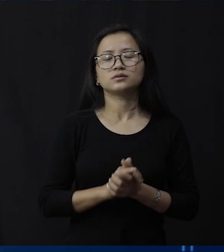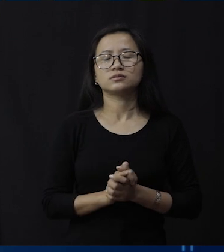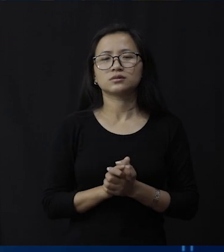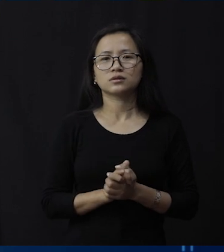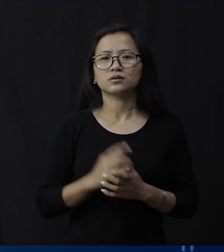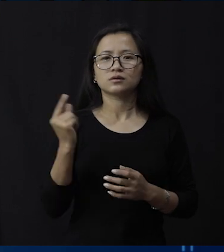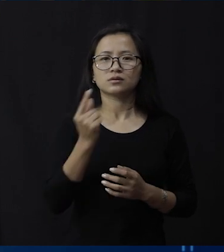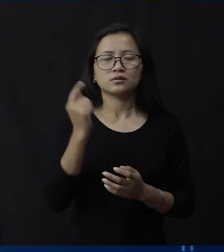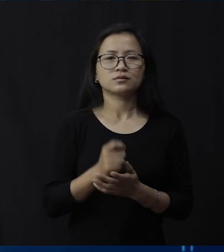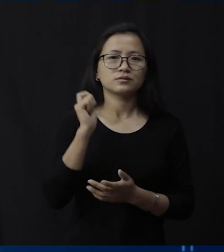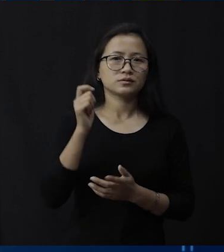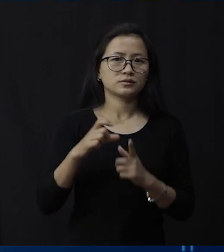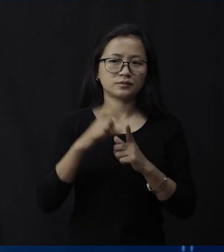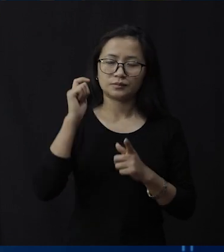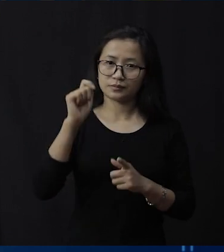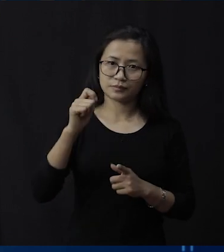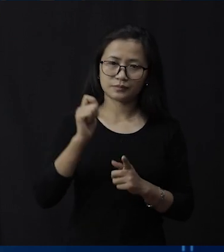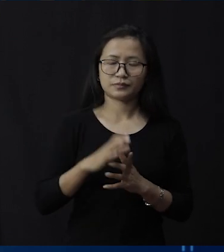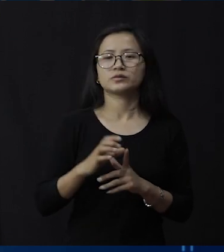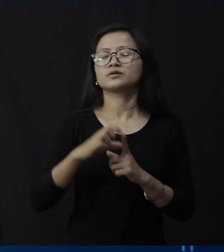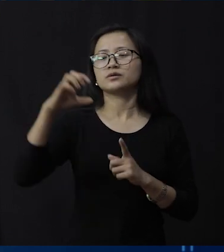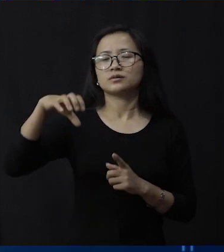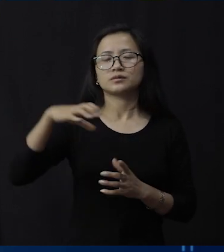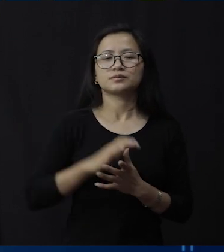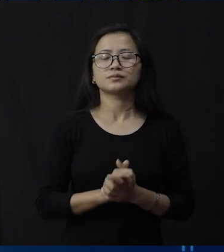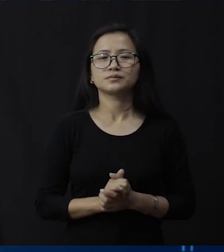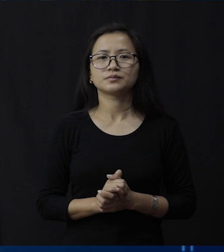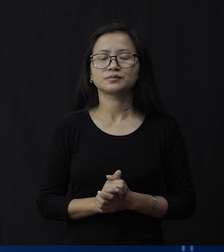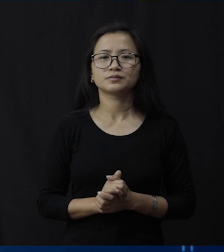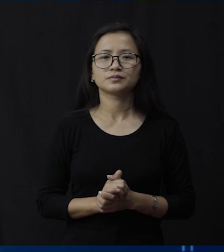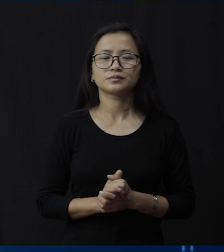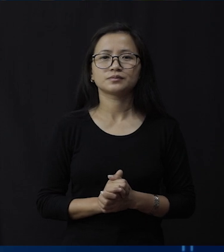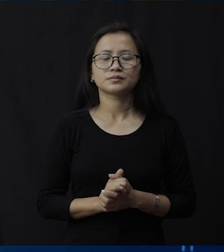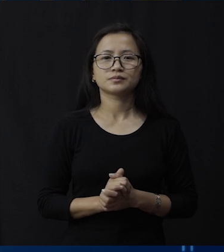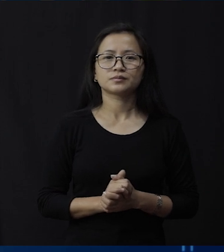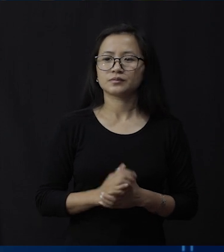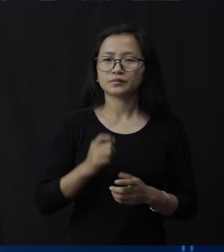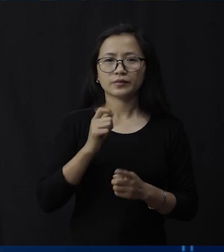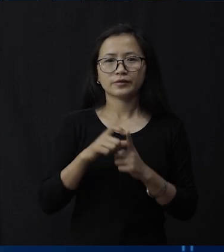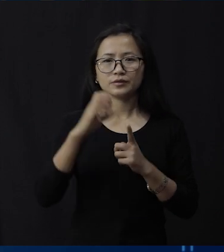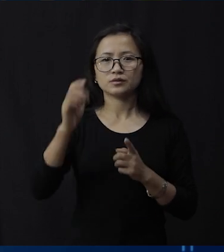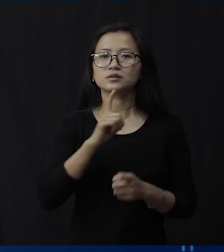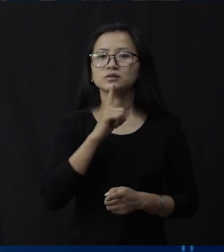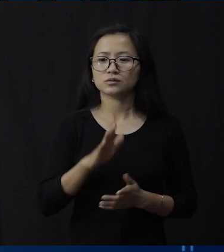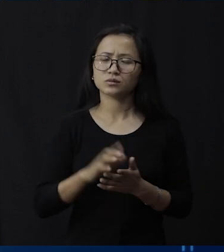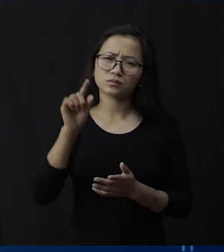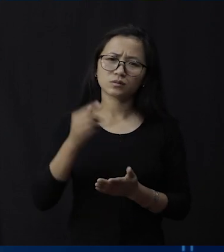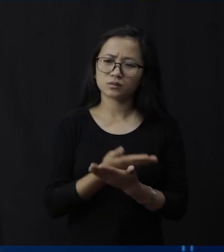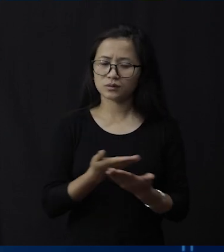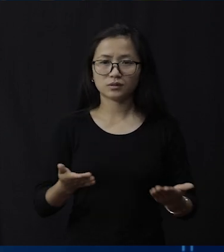means they used to work for the DC, okay? So the DC can also give commands to them. The DC can tell them to do